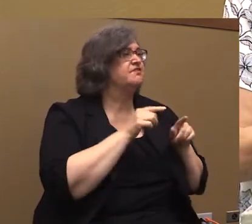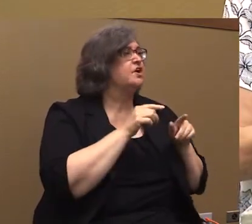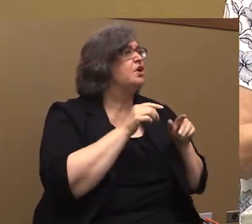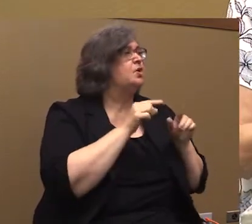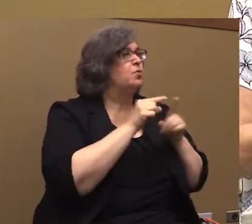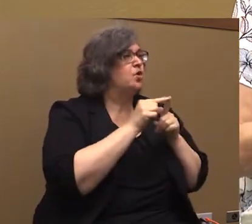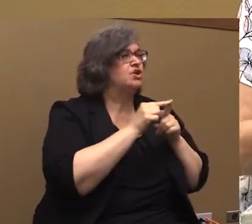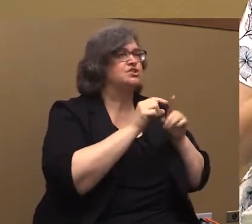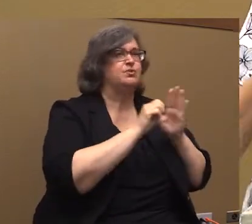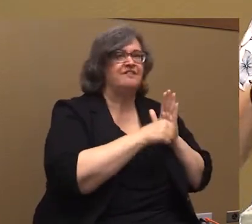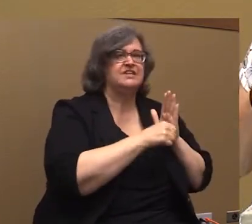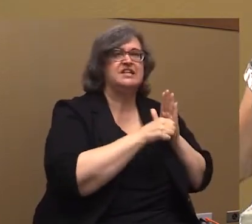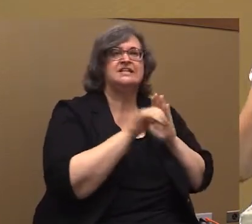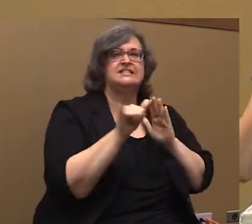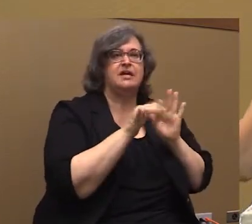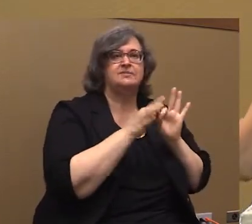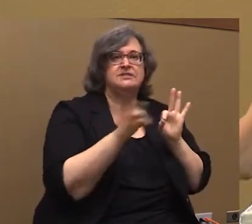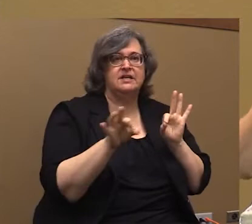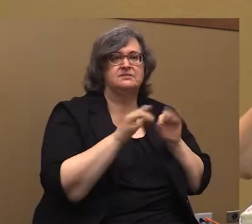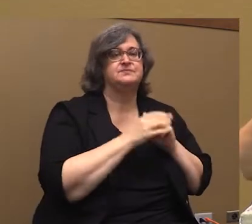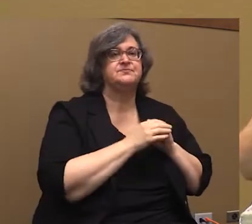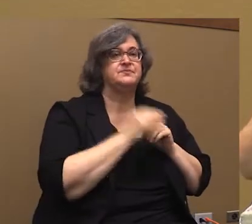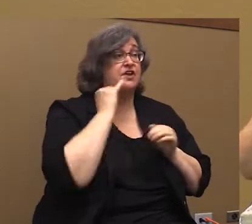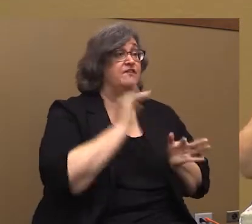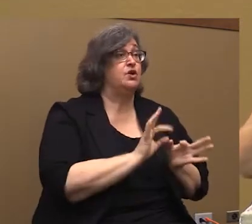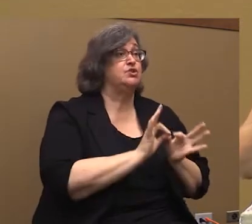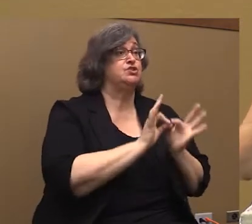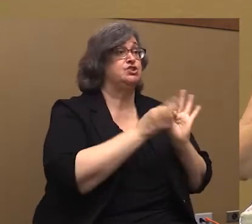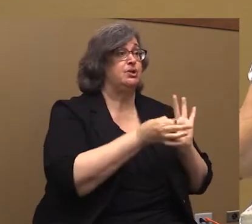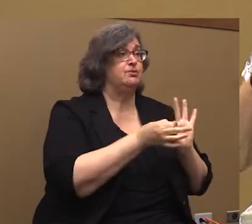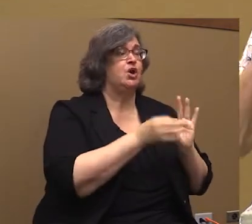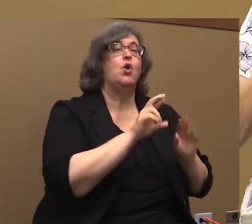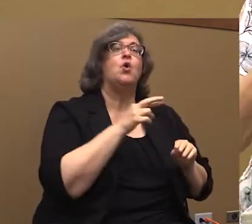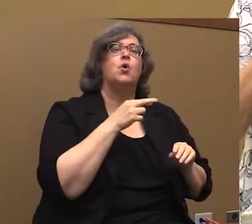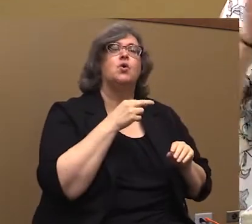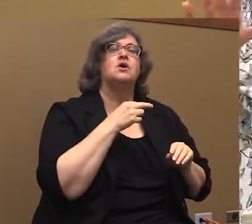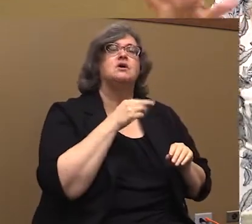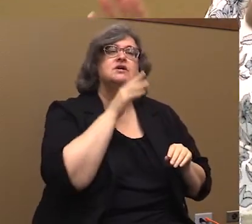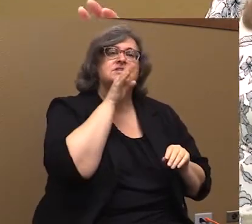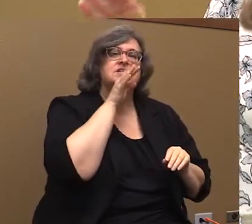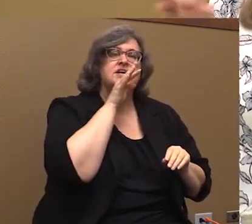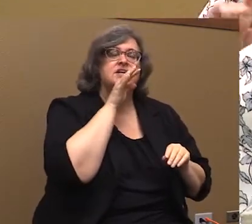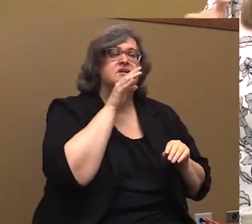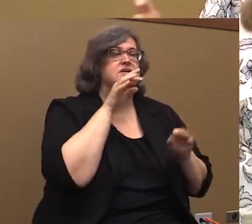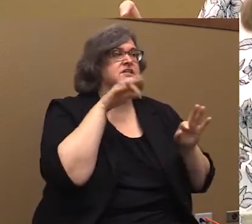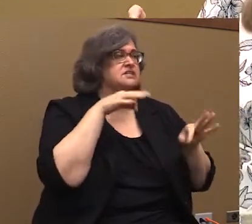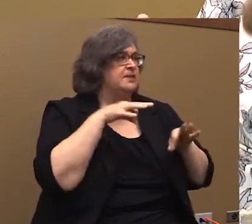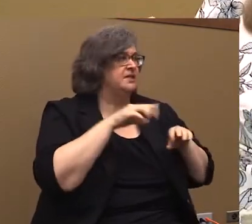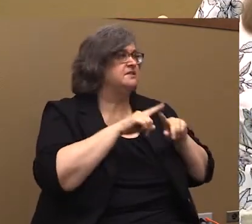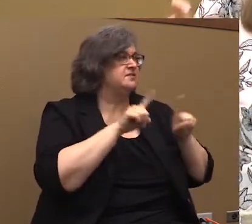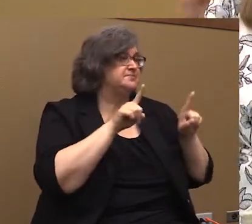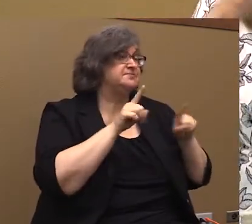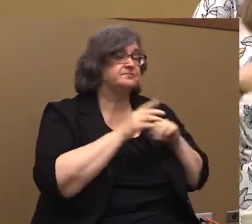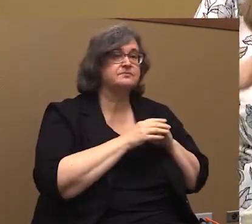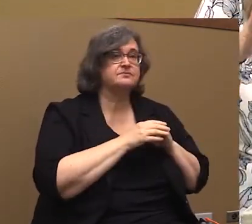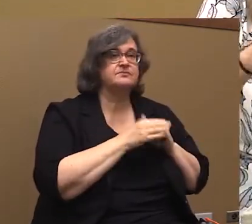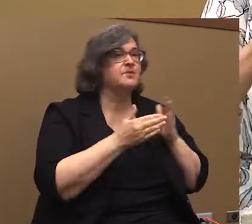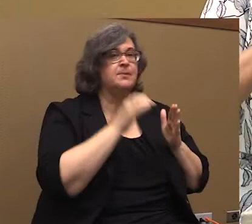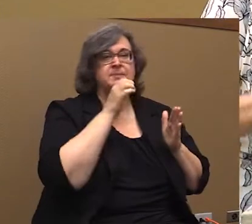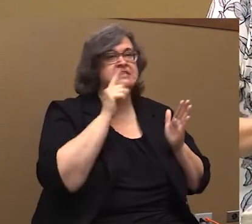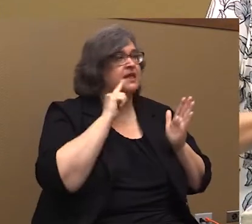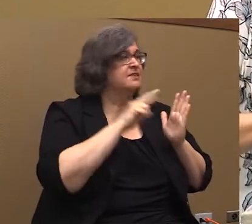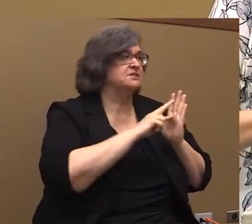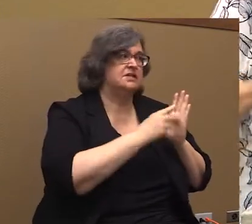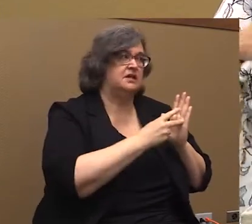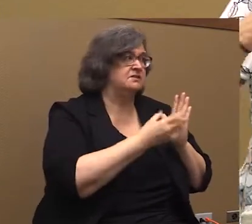might decide John thought dinner is at 9. So different words on the same sentence, if it is